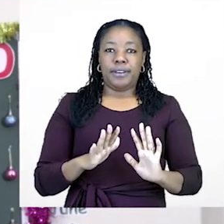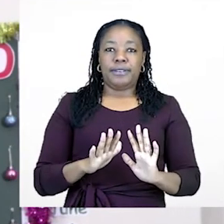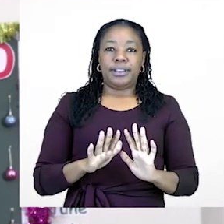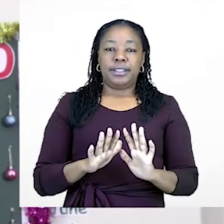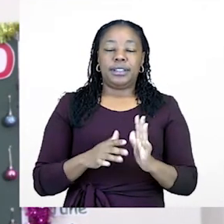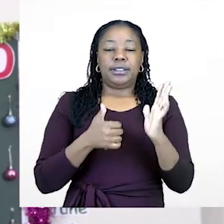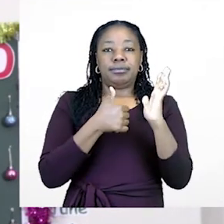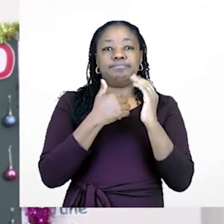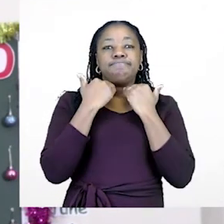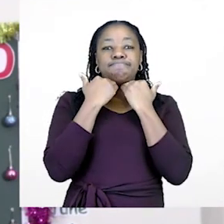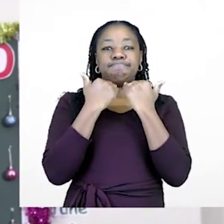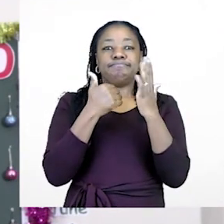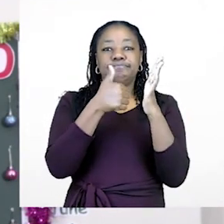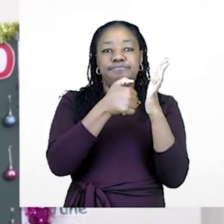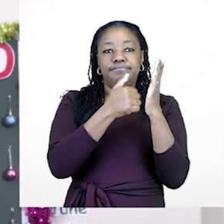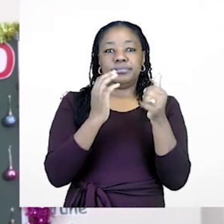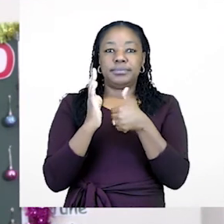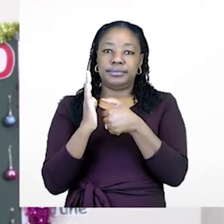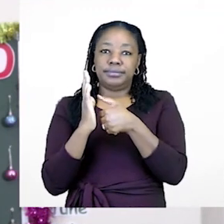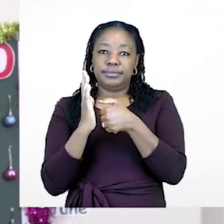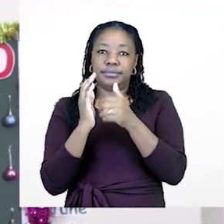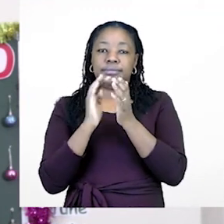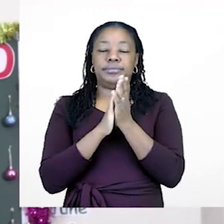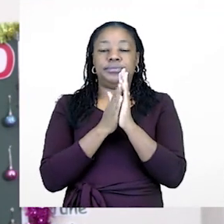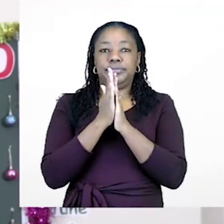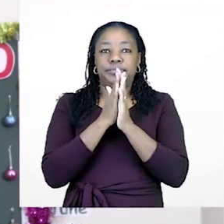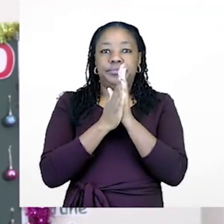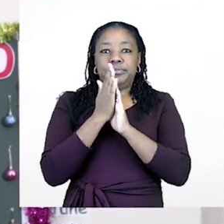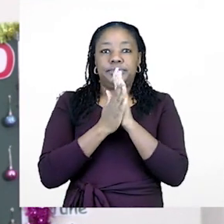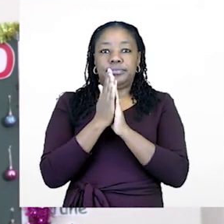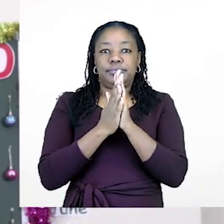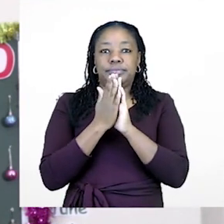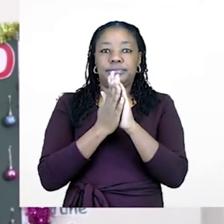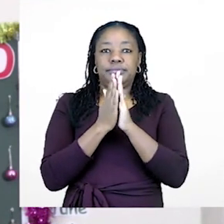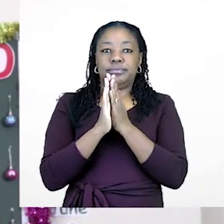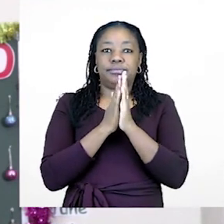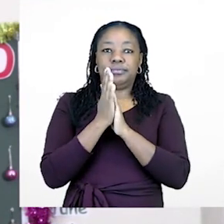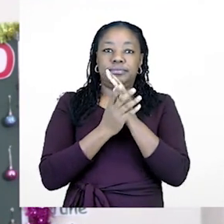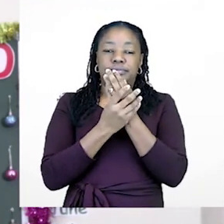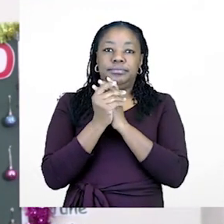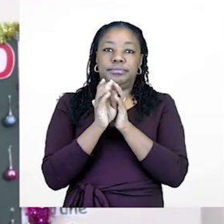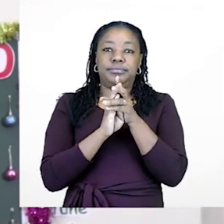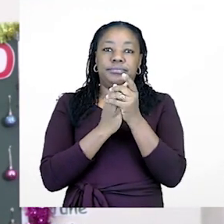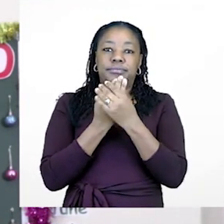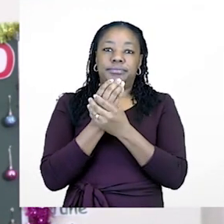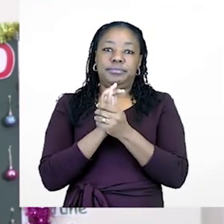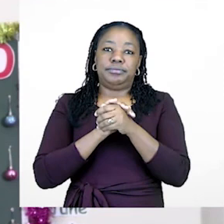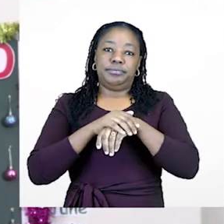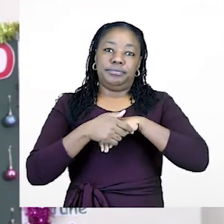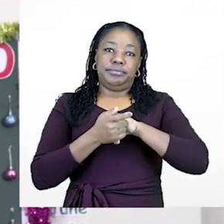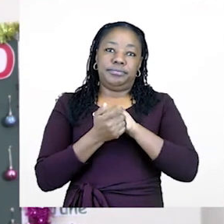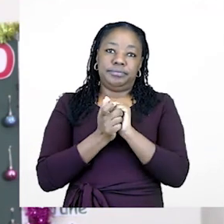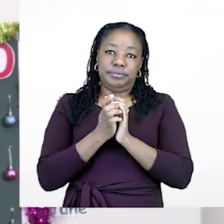our hands. And we said that sanitizing means that we are protecting our hands from any germs that can be